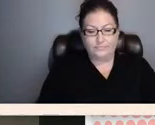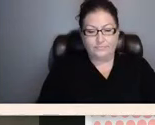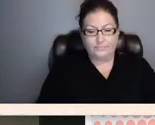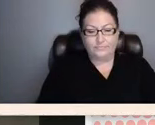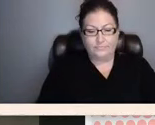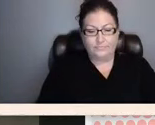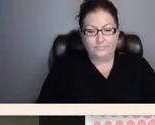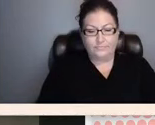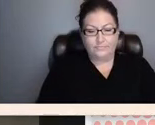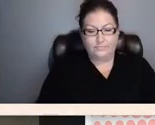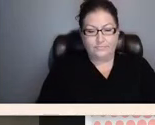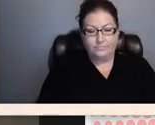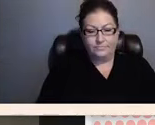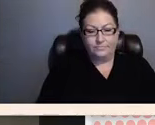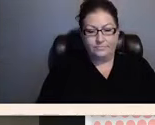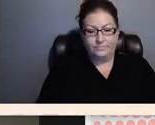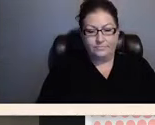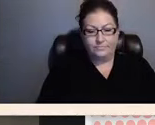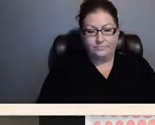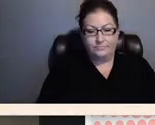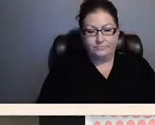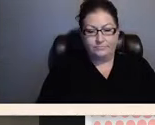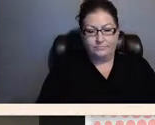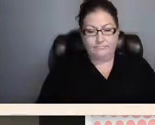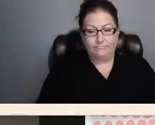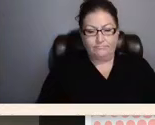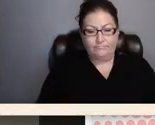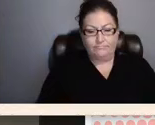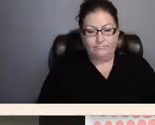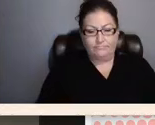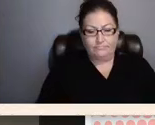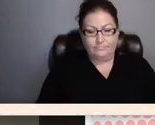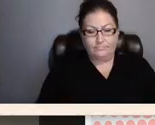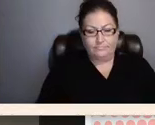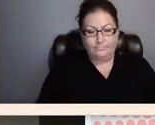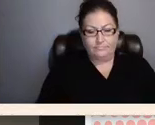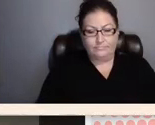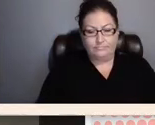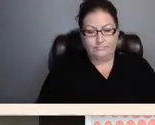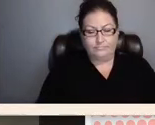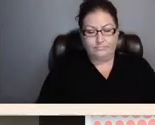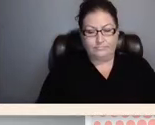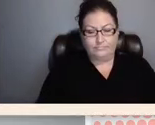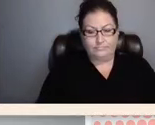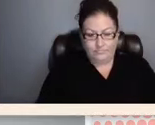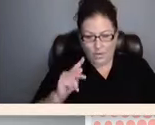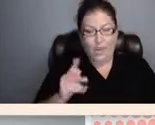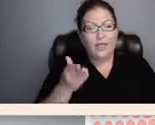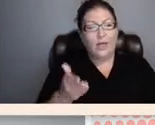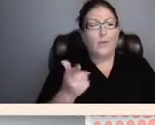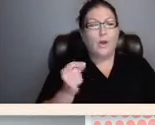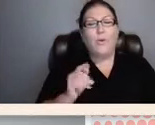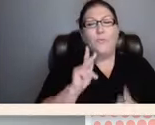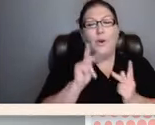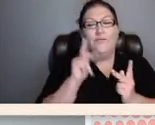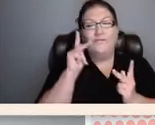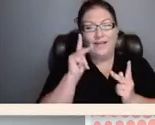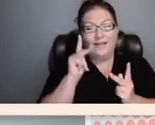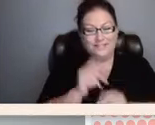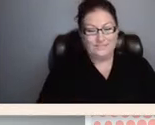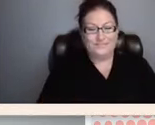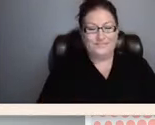Let's see. Okay, ACA. There we go. Okay. Perfect. Okay. Great.